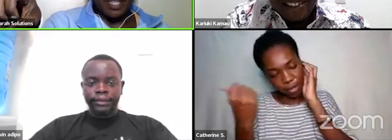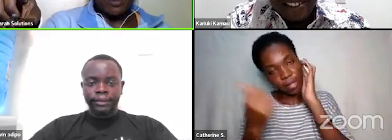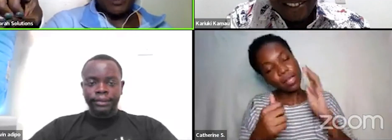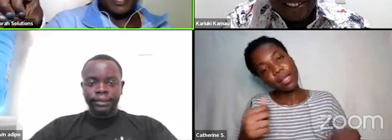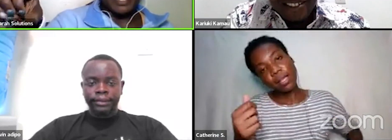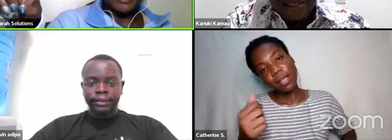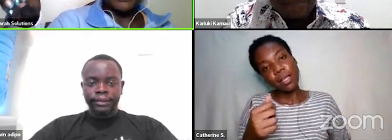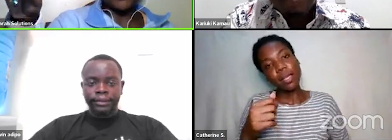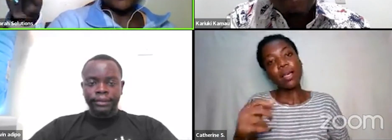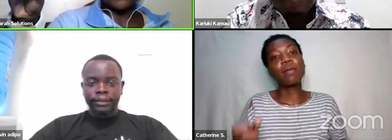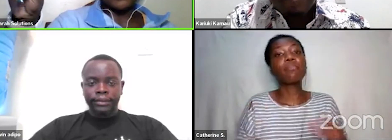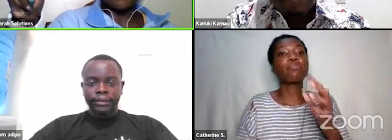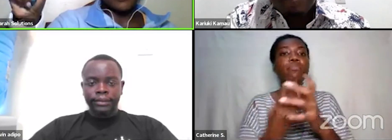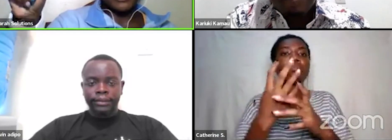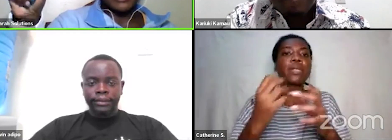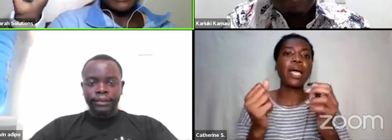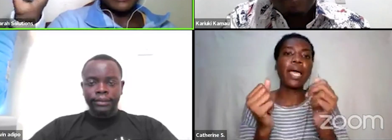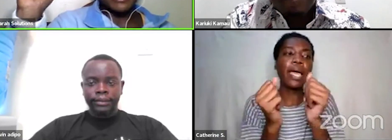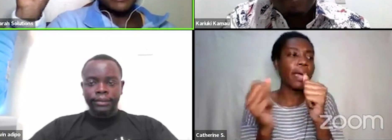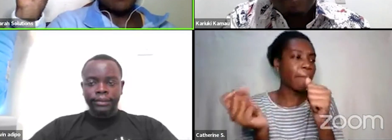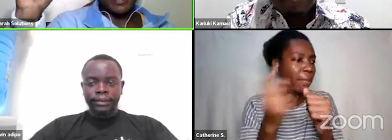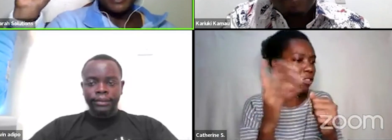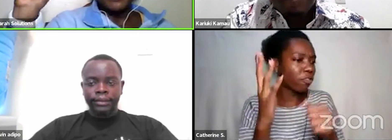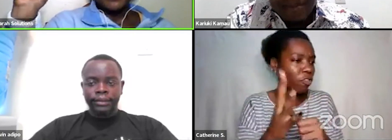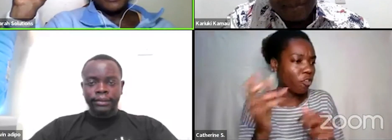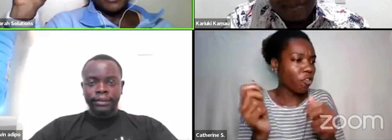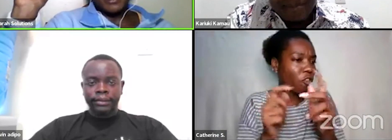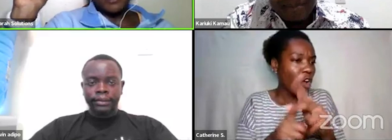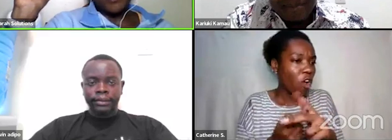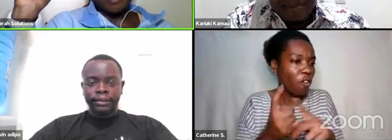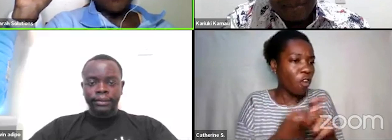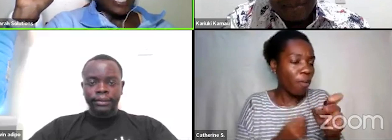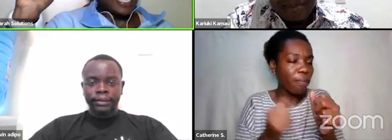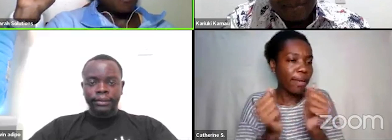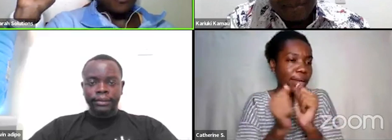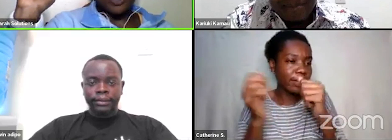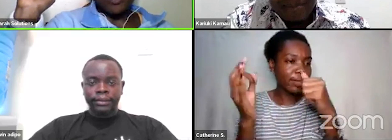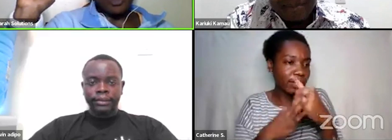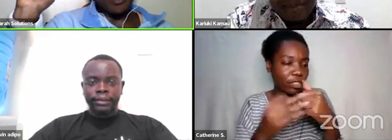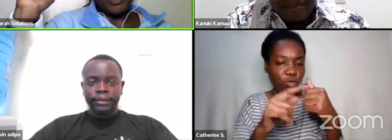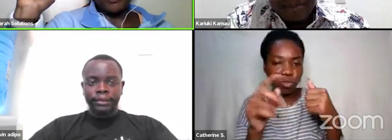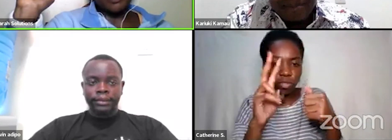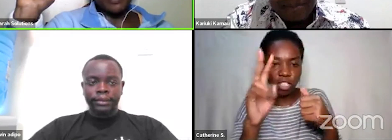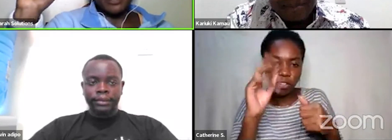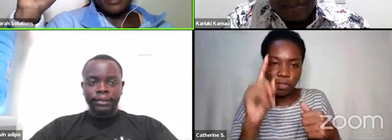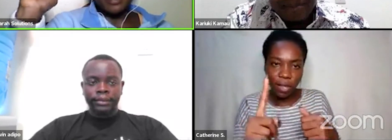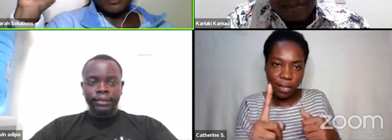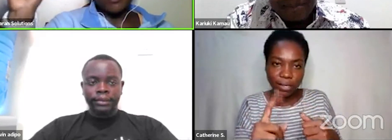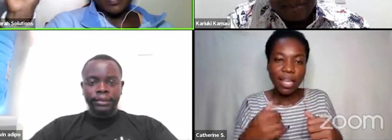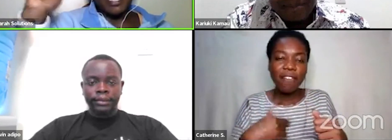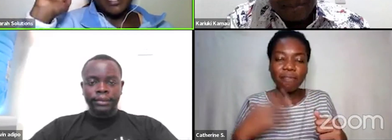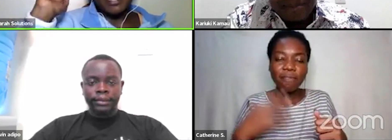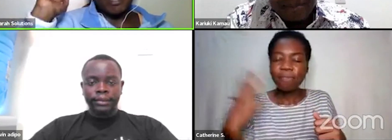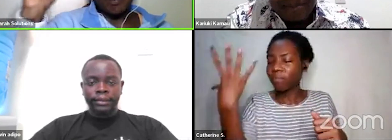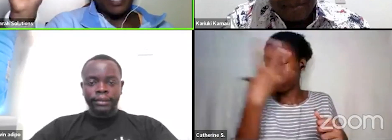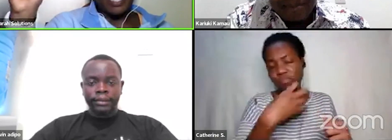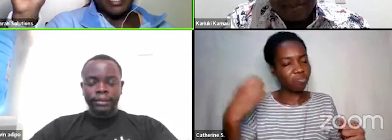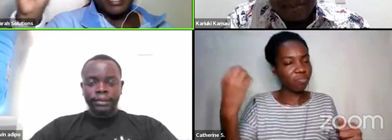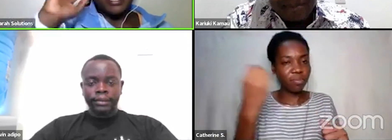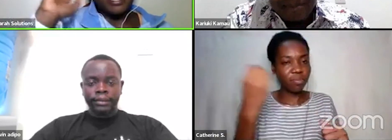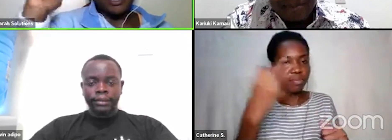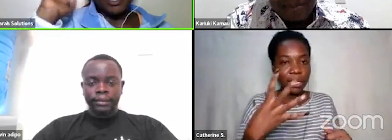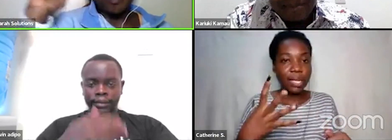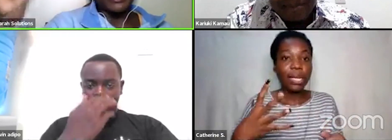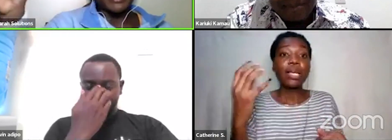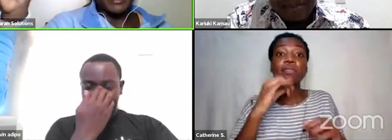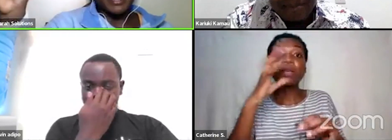in April from the 18th to 21st in Zanzibar. We have a beautiful speakers, state of the art, top on